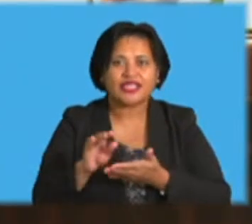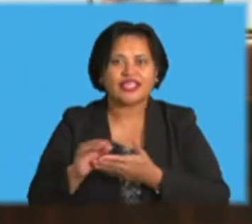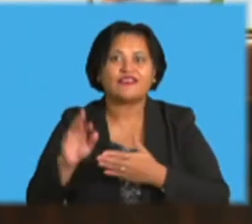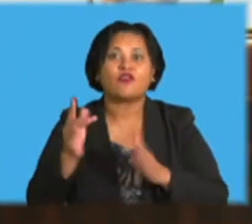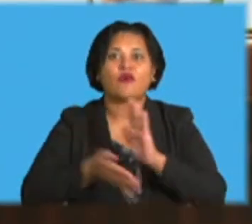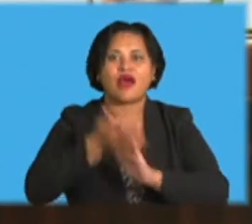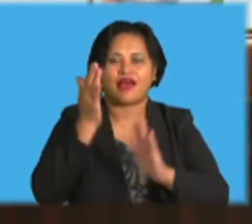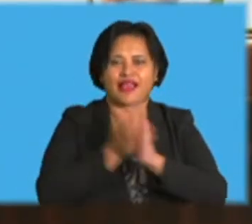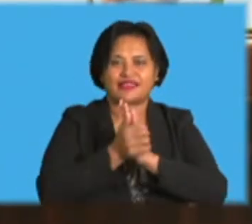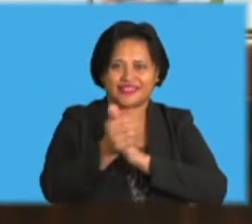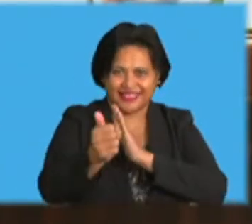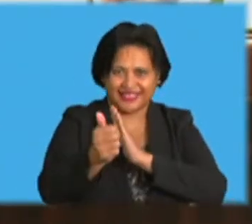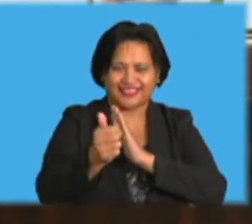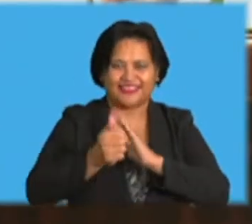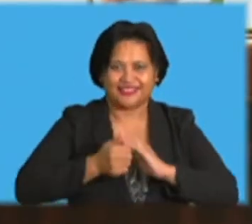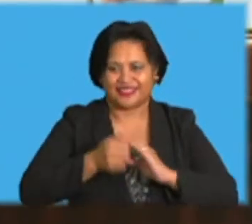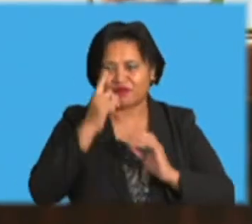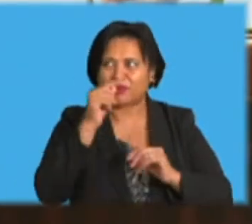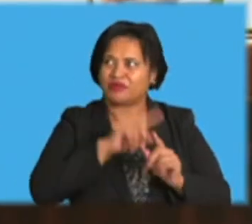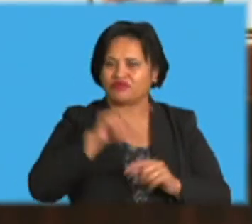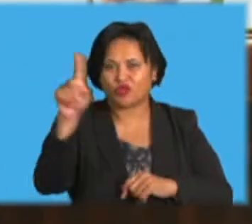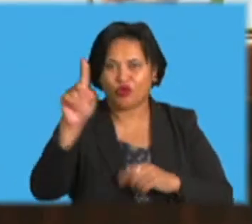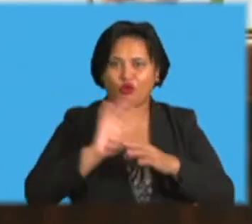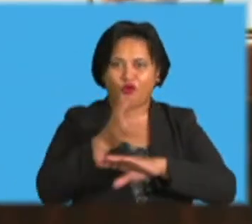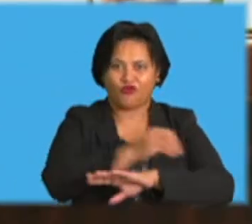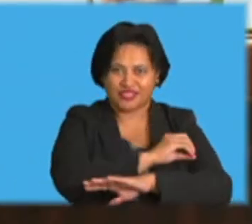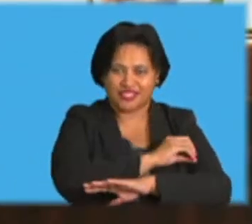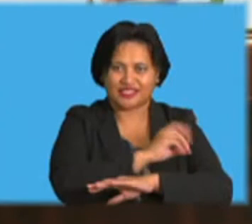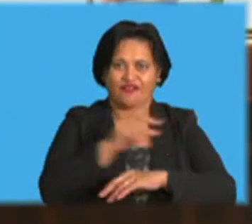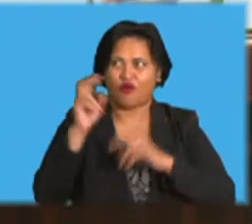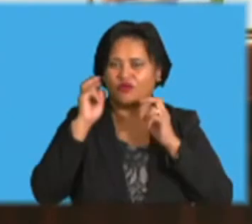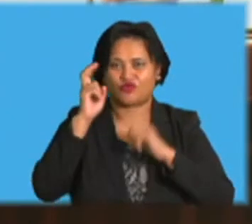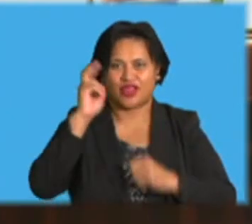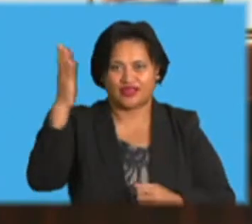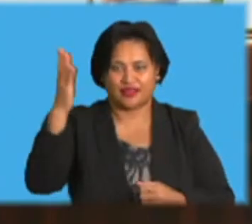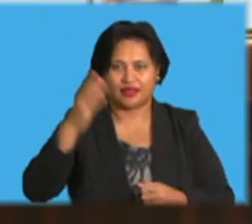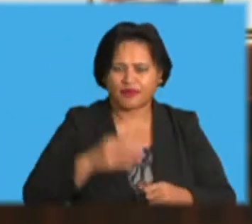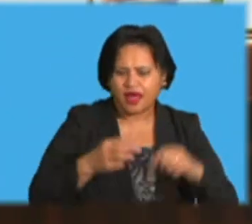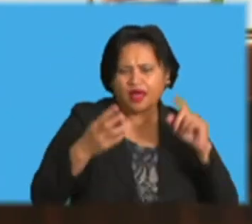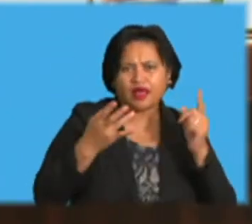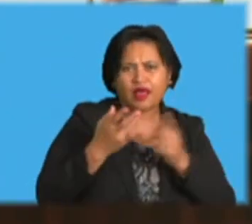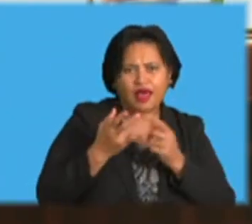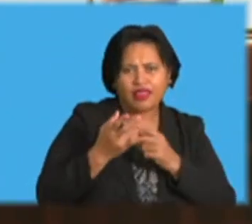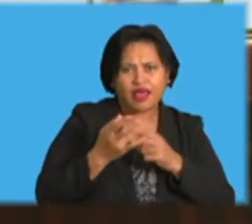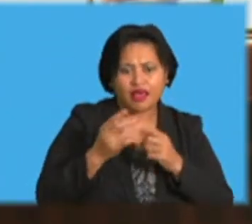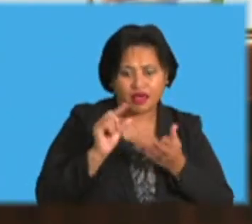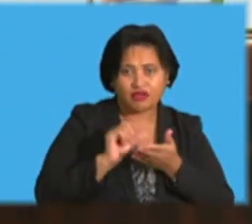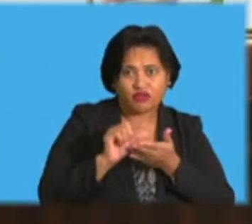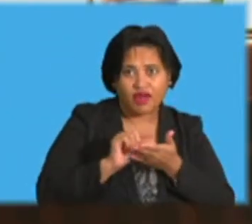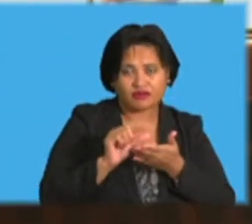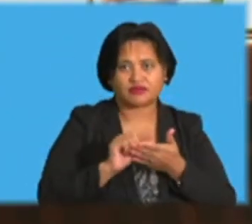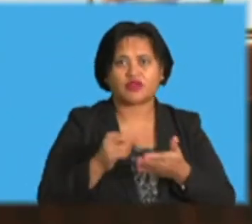talented athletes to train overseas. Another grant is the short-term experts. These